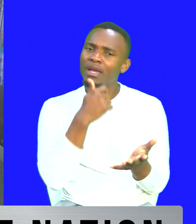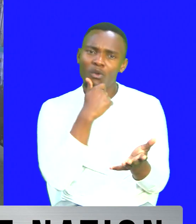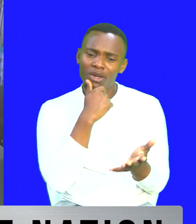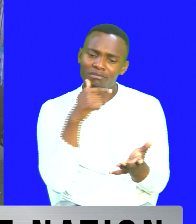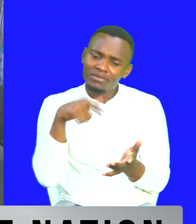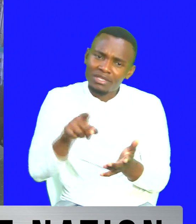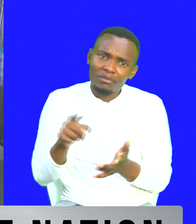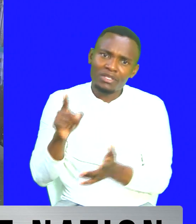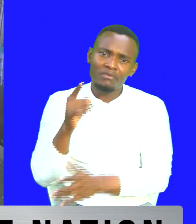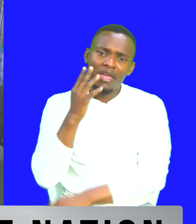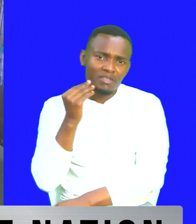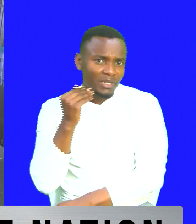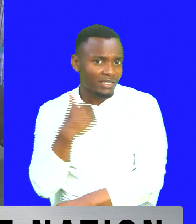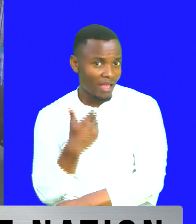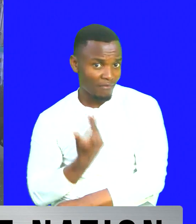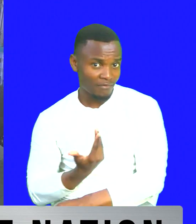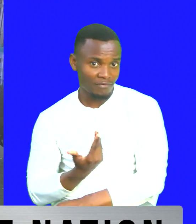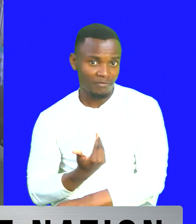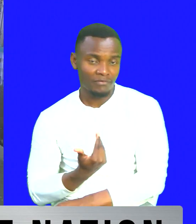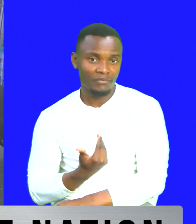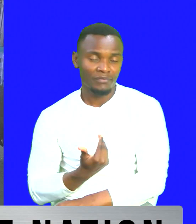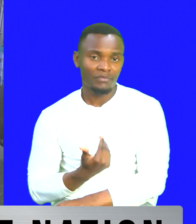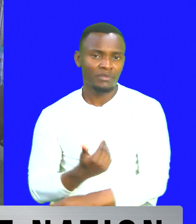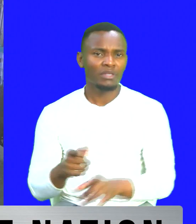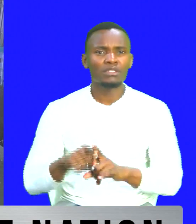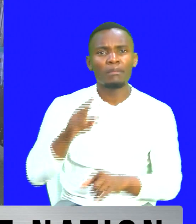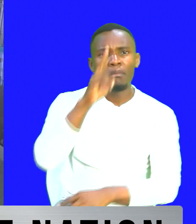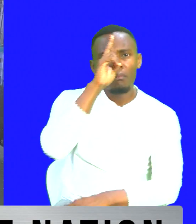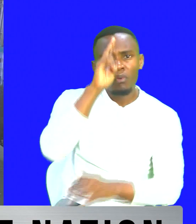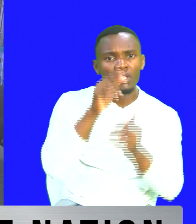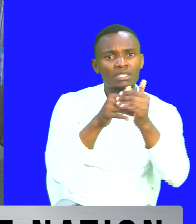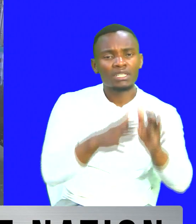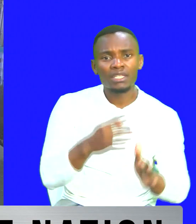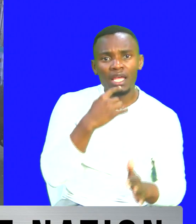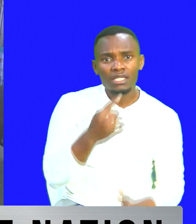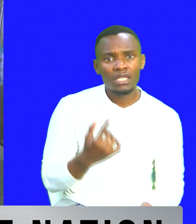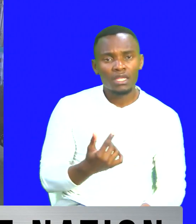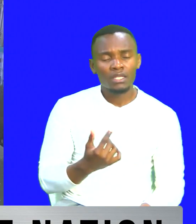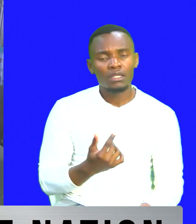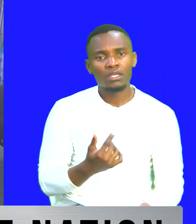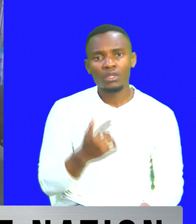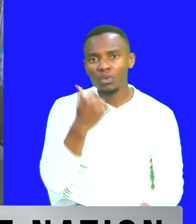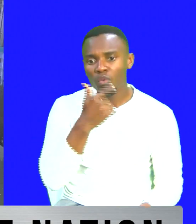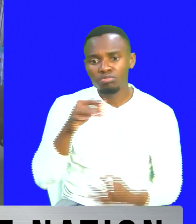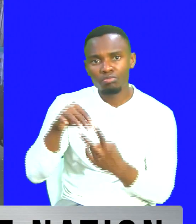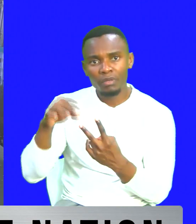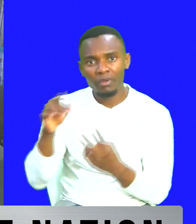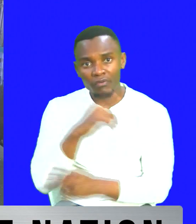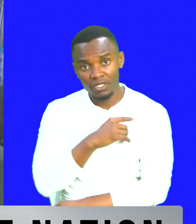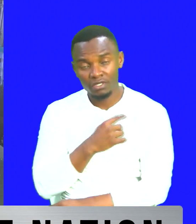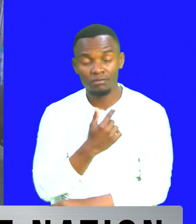have. As the police leadership said, it's the freshers they're sending. Well, Jonah, there's